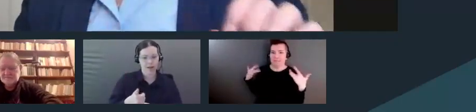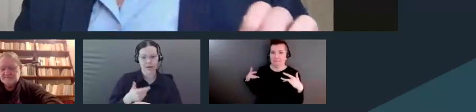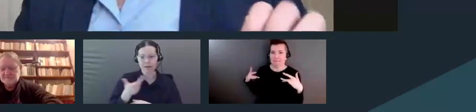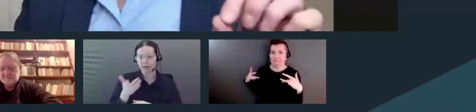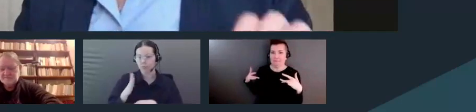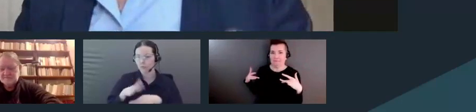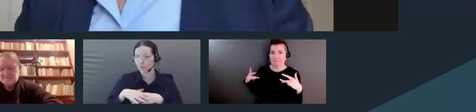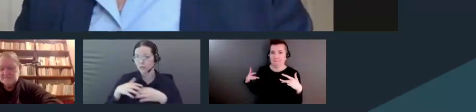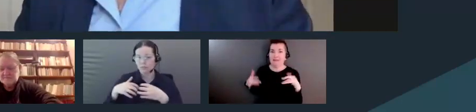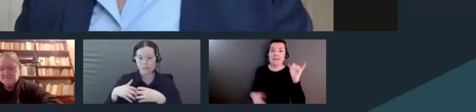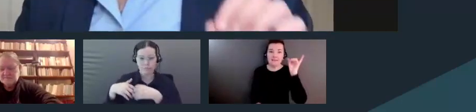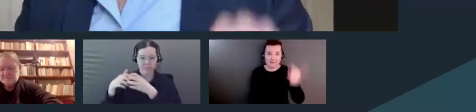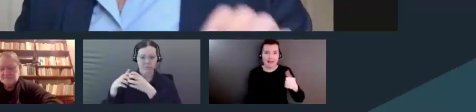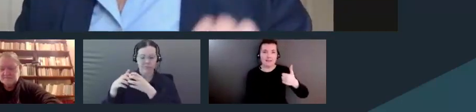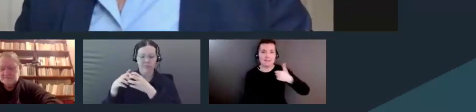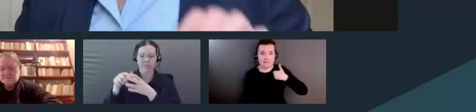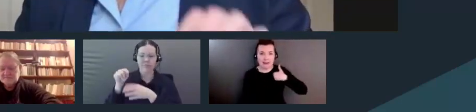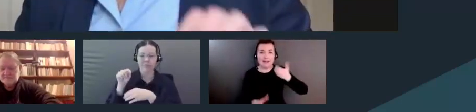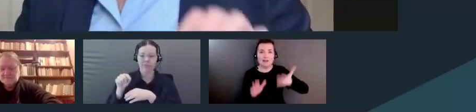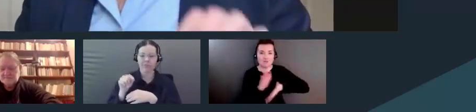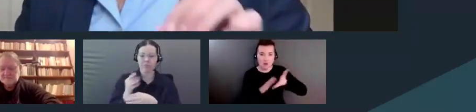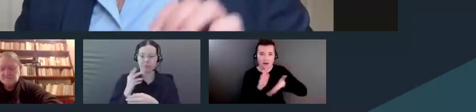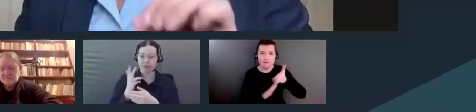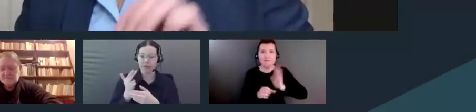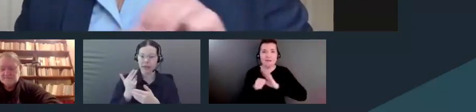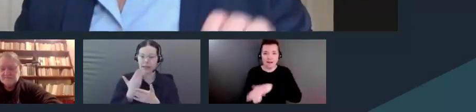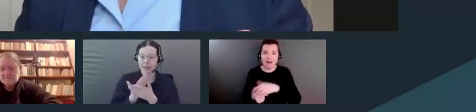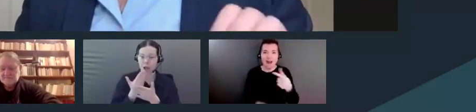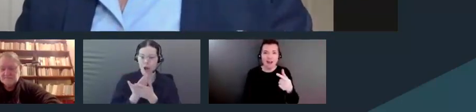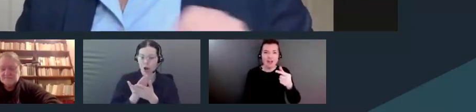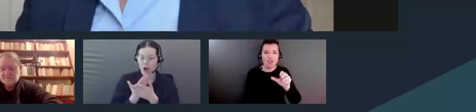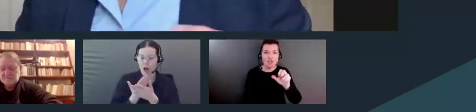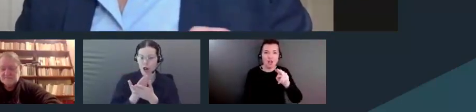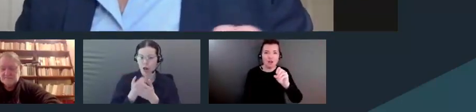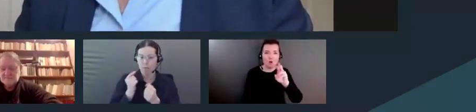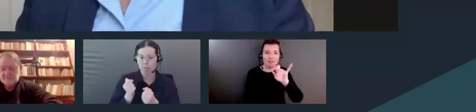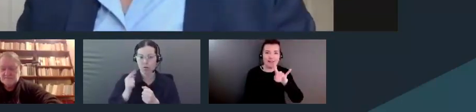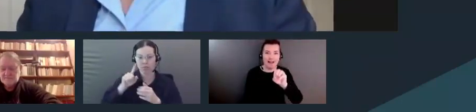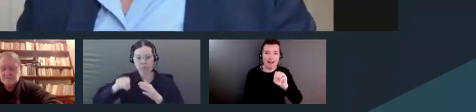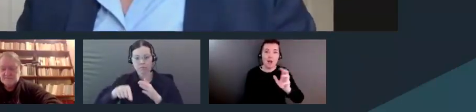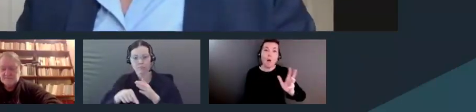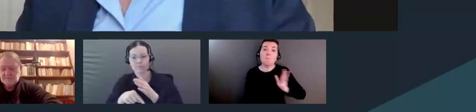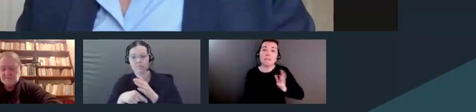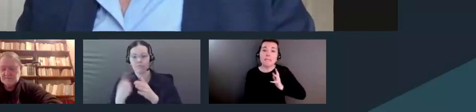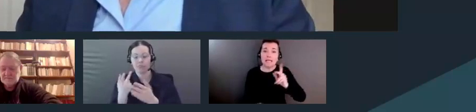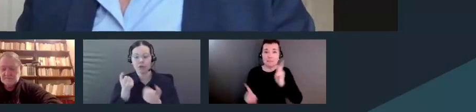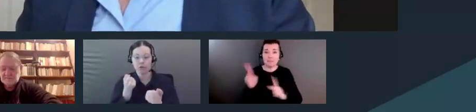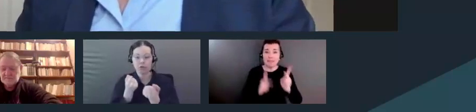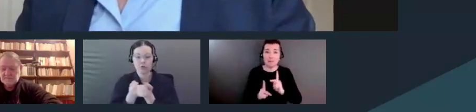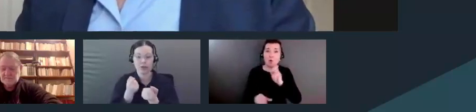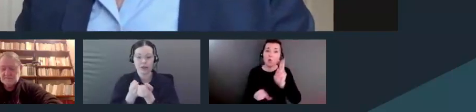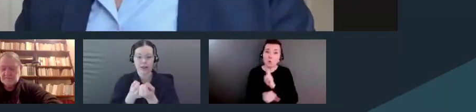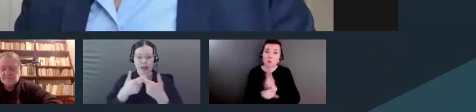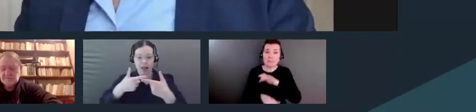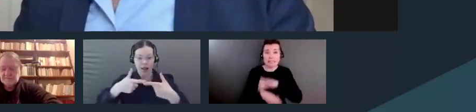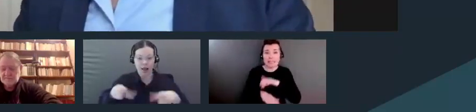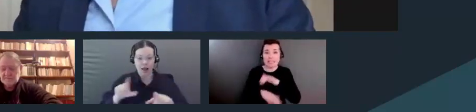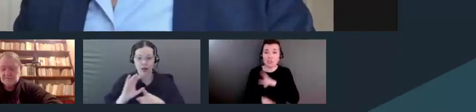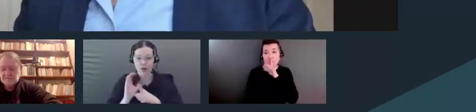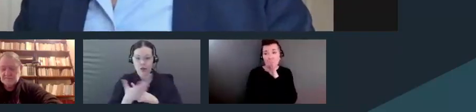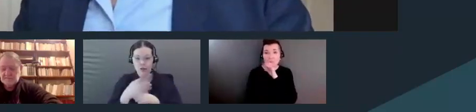looks like. Nice white people speaking nice, polite English, trying to eradicate a 1,000-year-old culture.